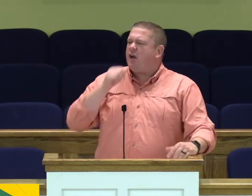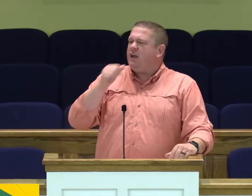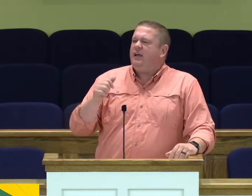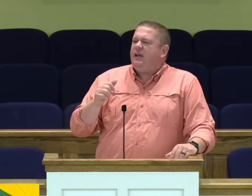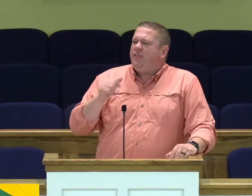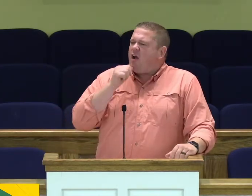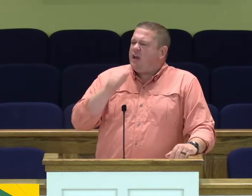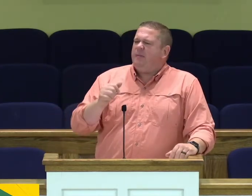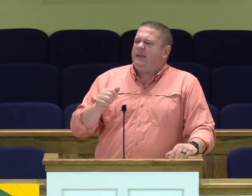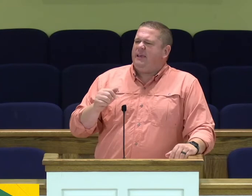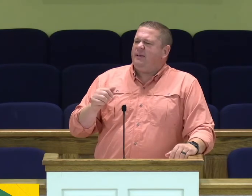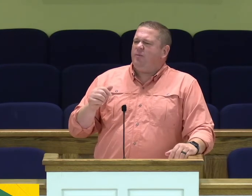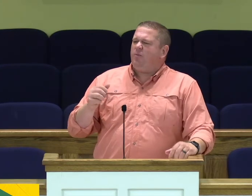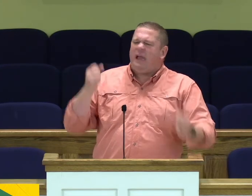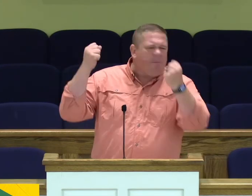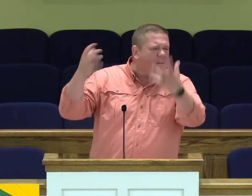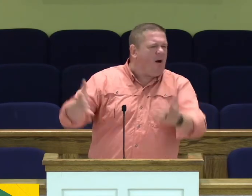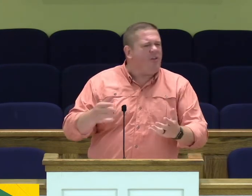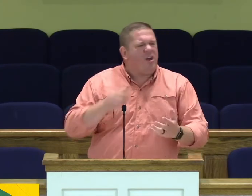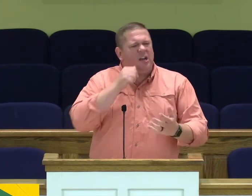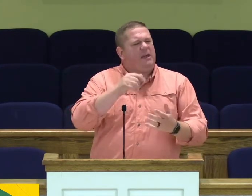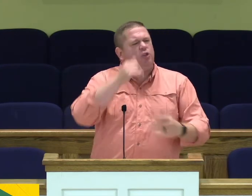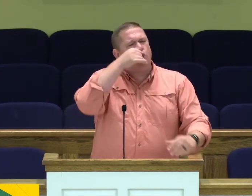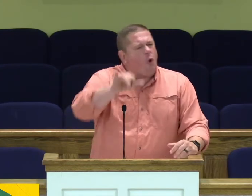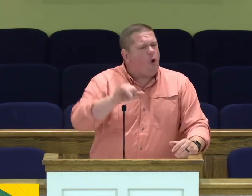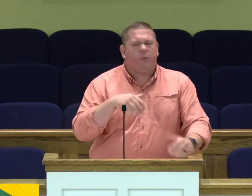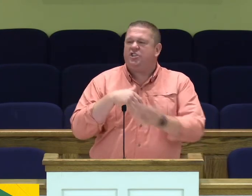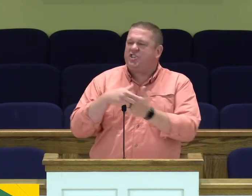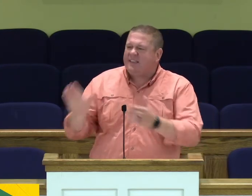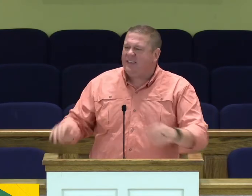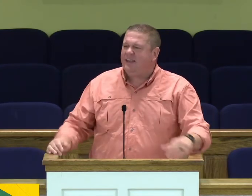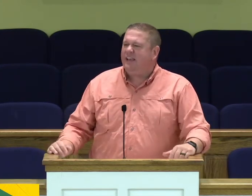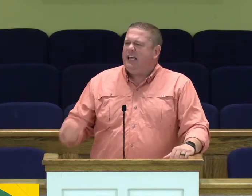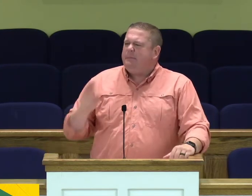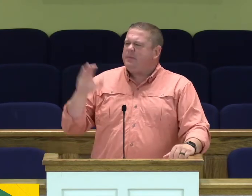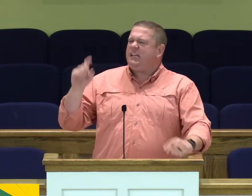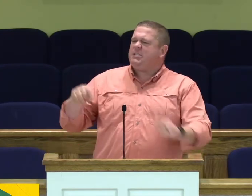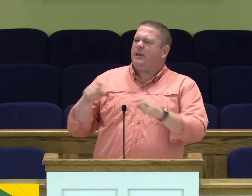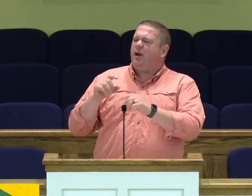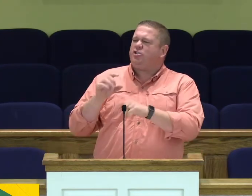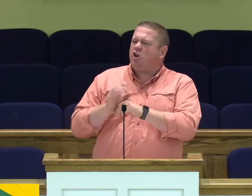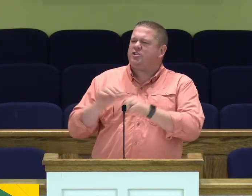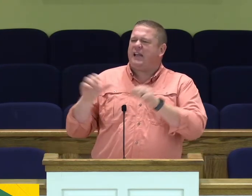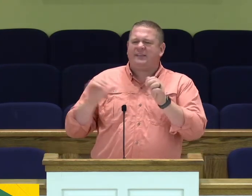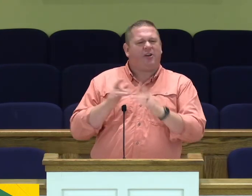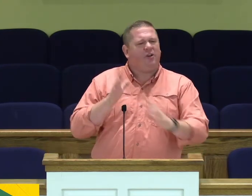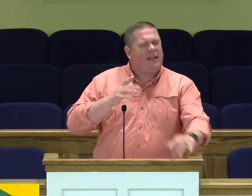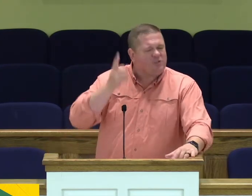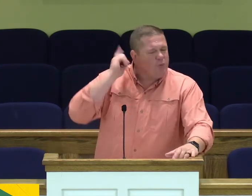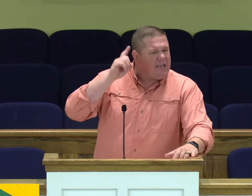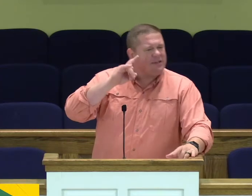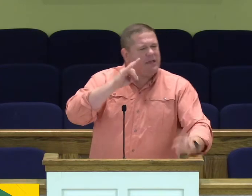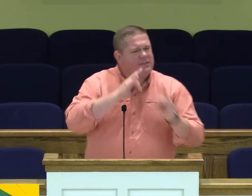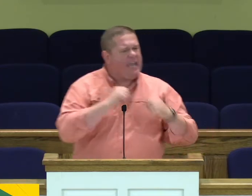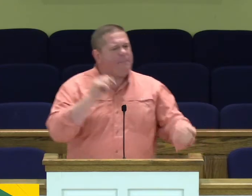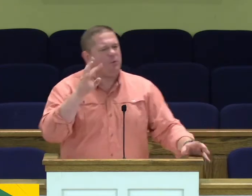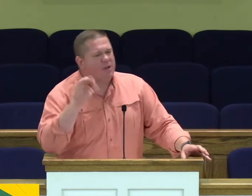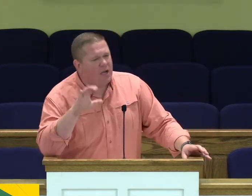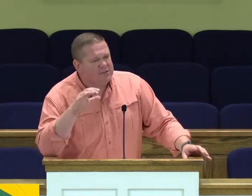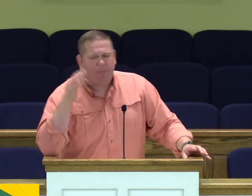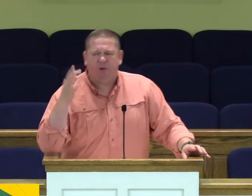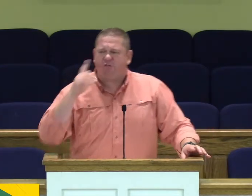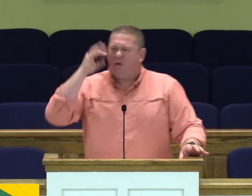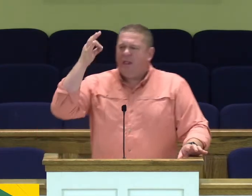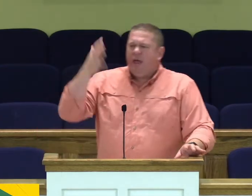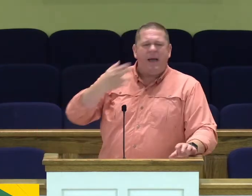here, they're not gonna be rained upon, or they're not gonna be ignored or rejected. BBC needs to be a church that acts like. Last week, as a camp in